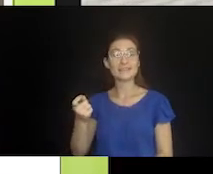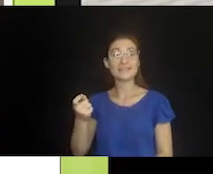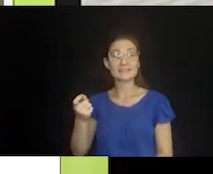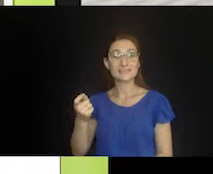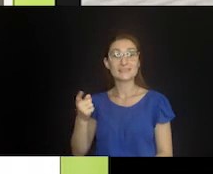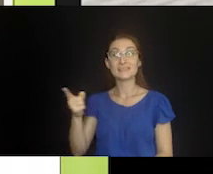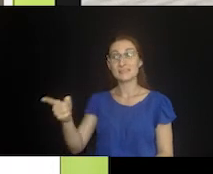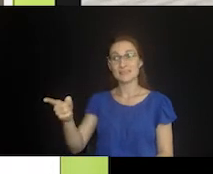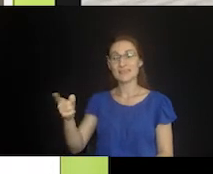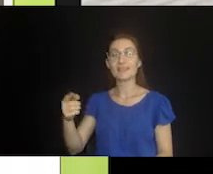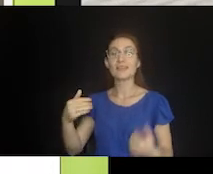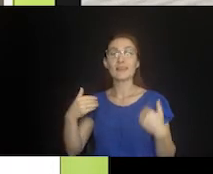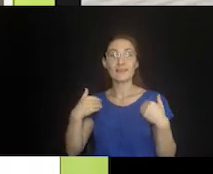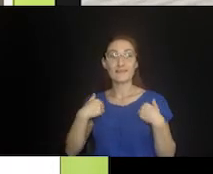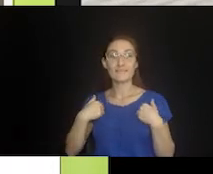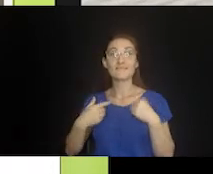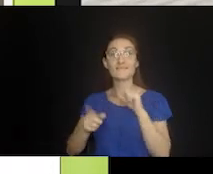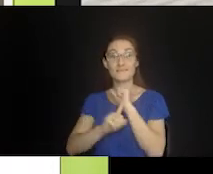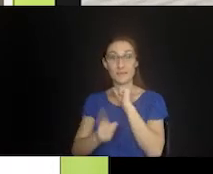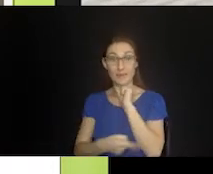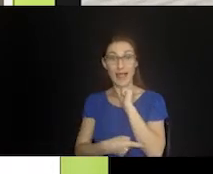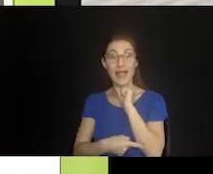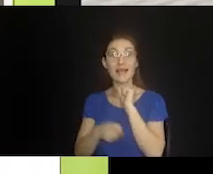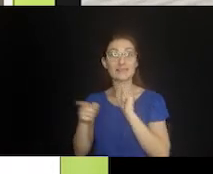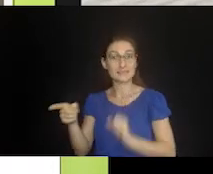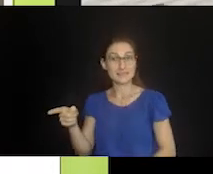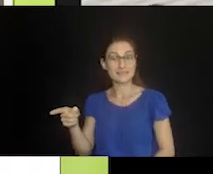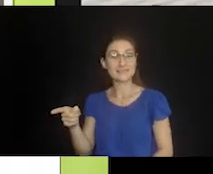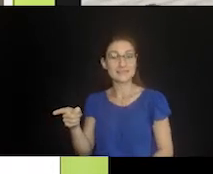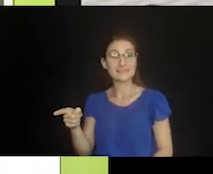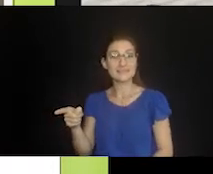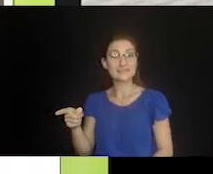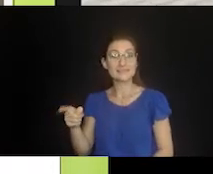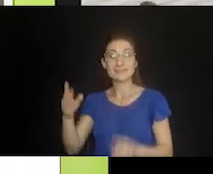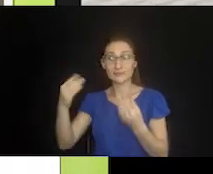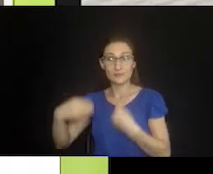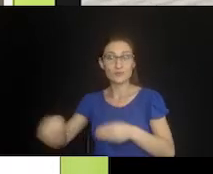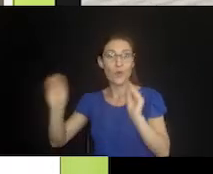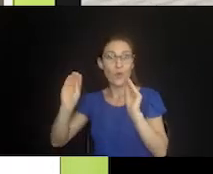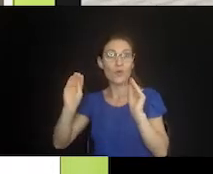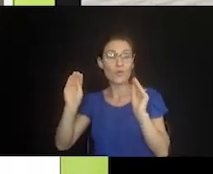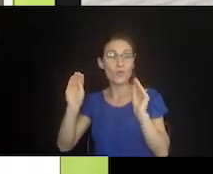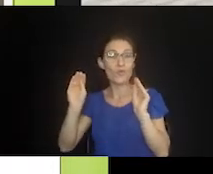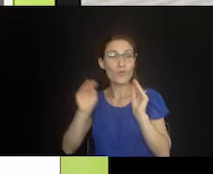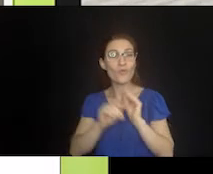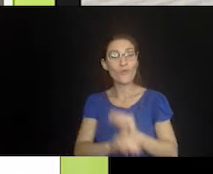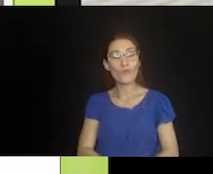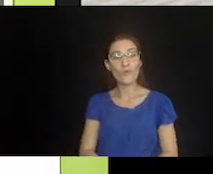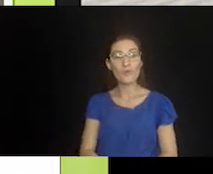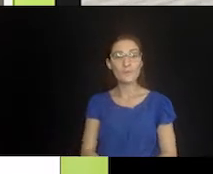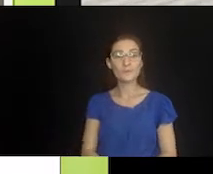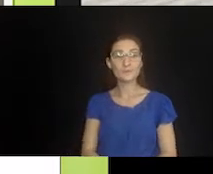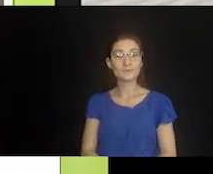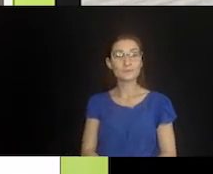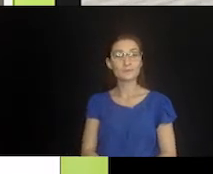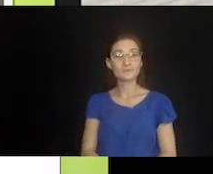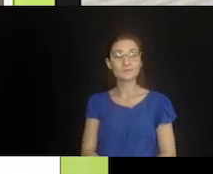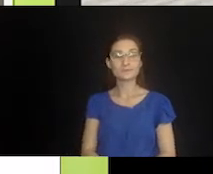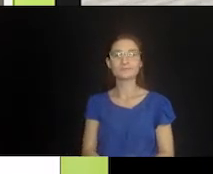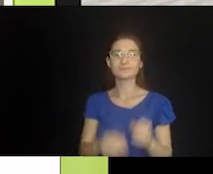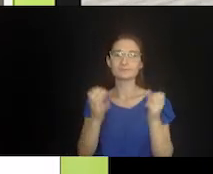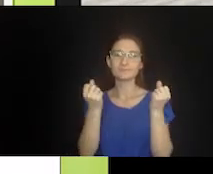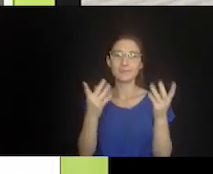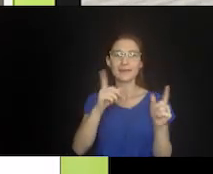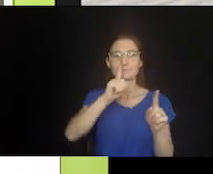our groups got Publix to underwrite those like reusable shopping bags one time and sold